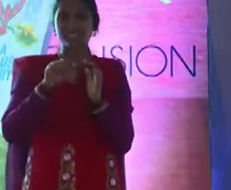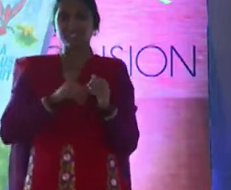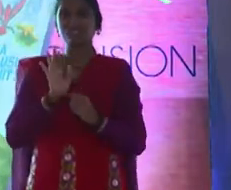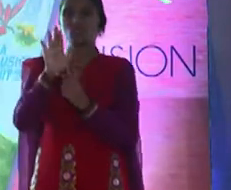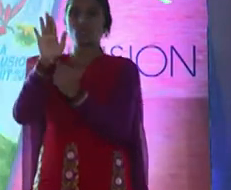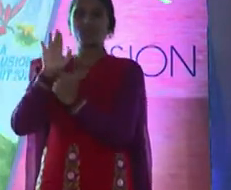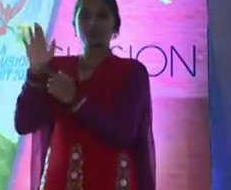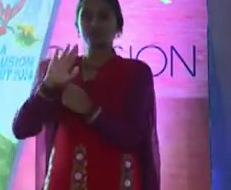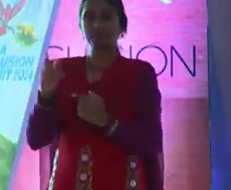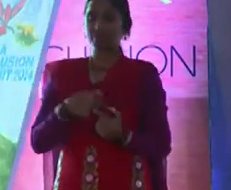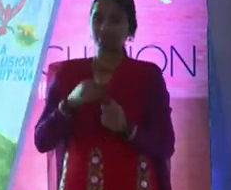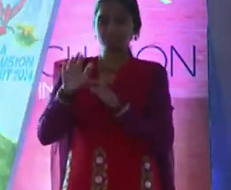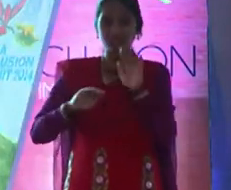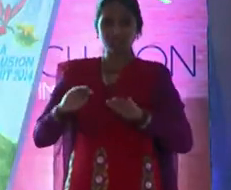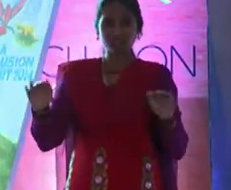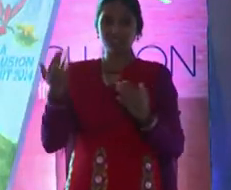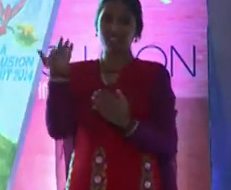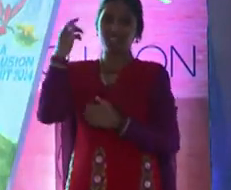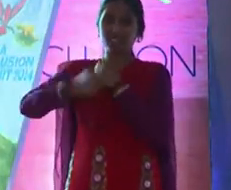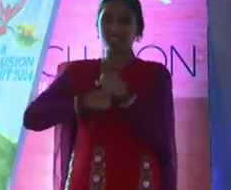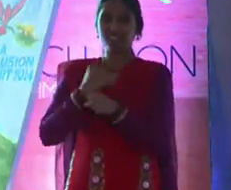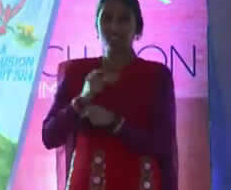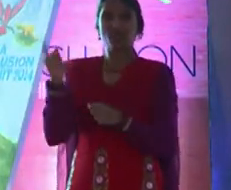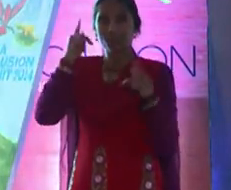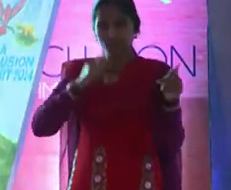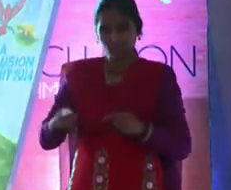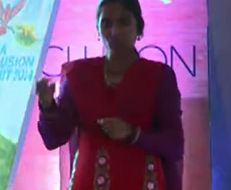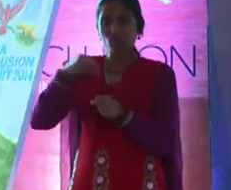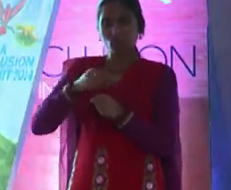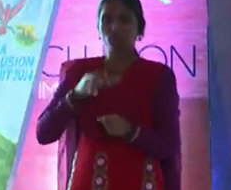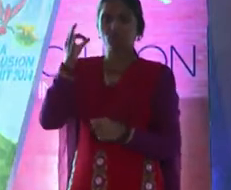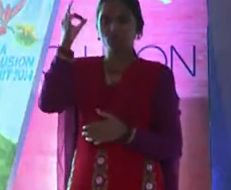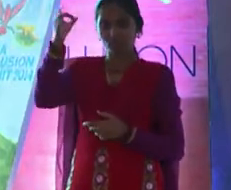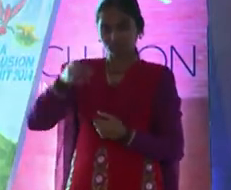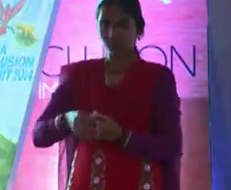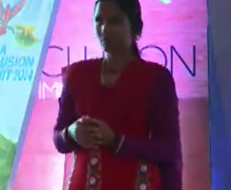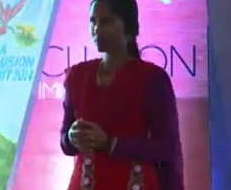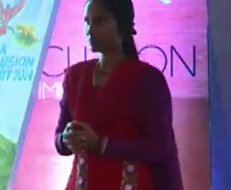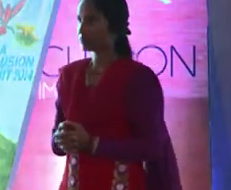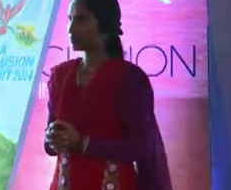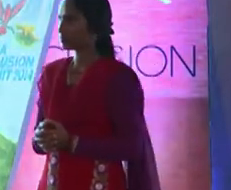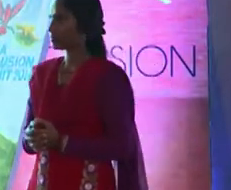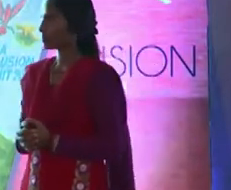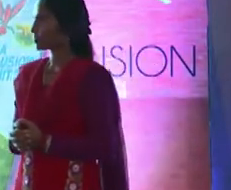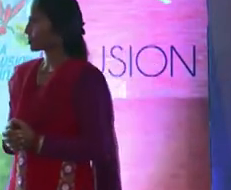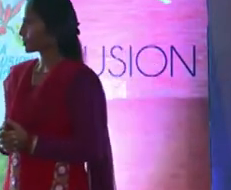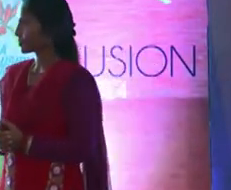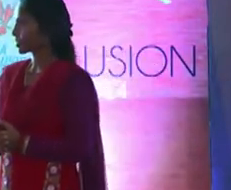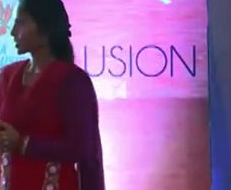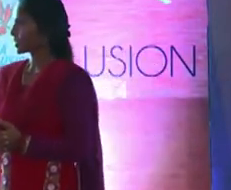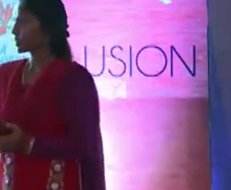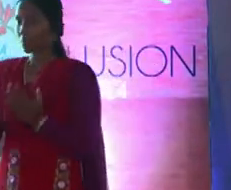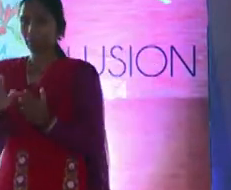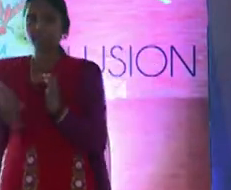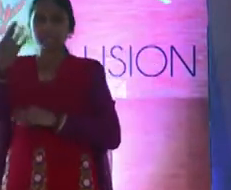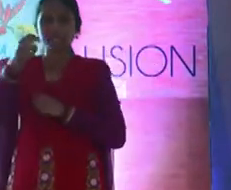their merit. And this is where a lot of effort can be taken up by you also. Maybe if the next Samarth is